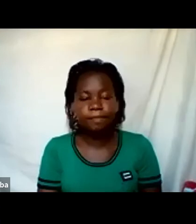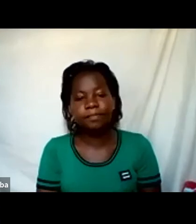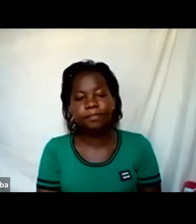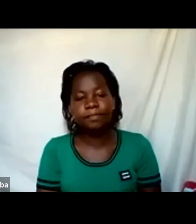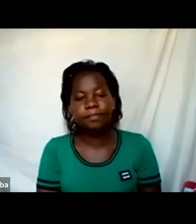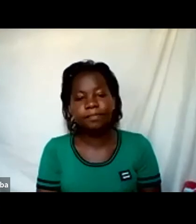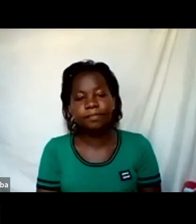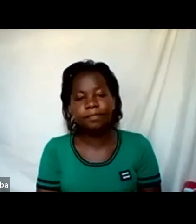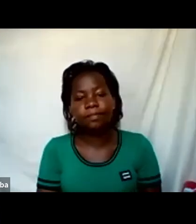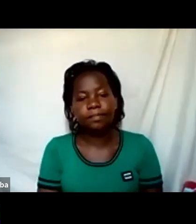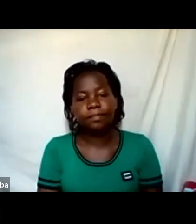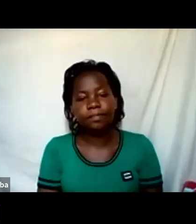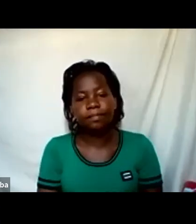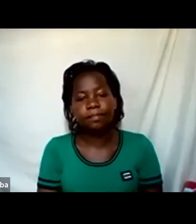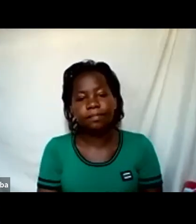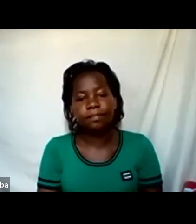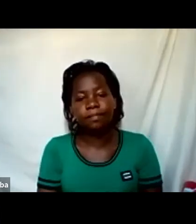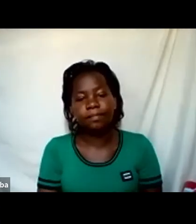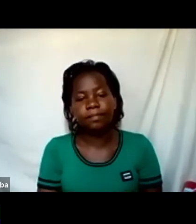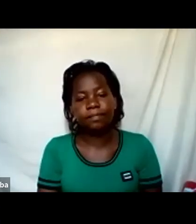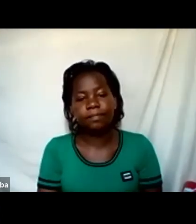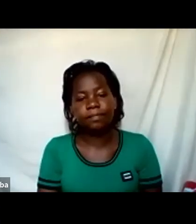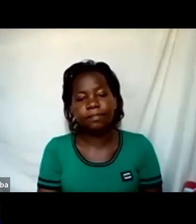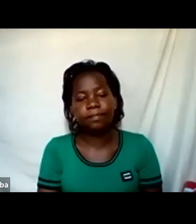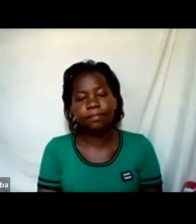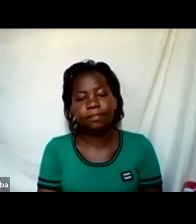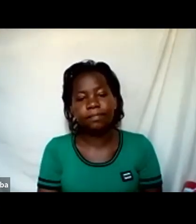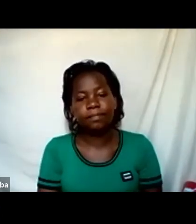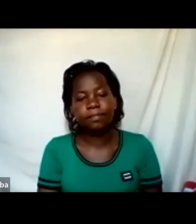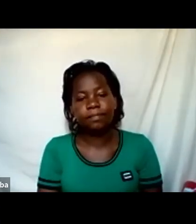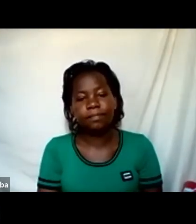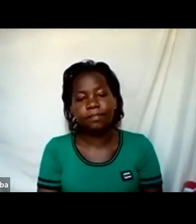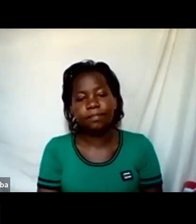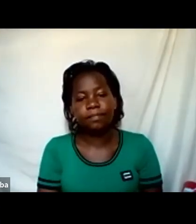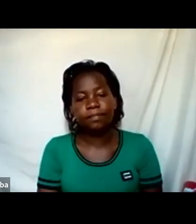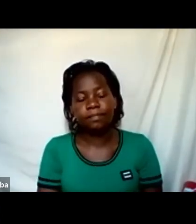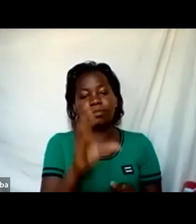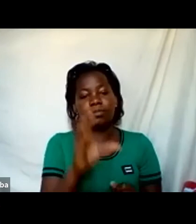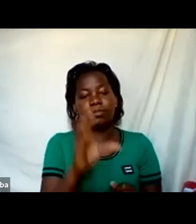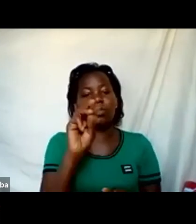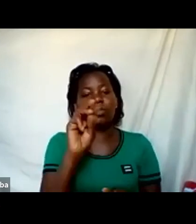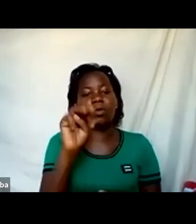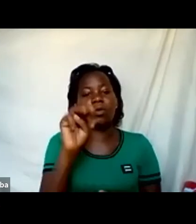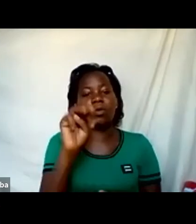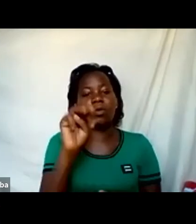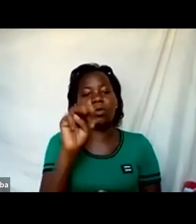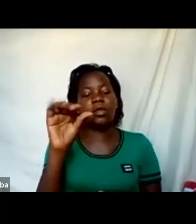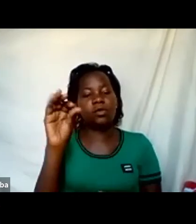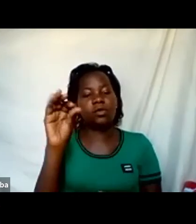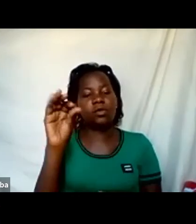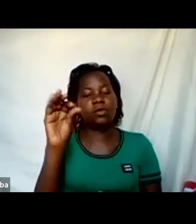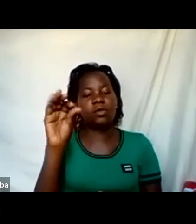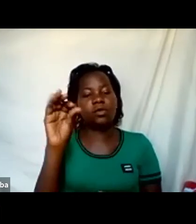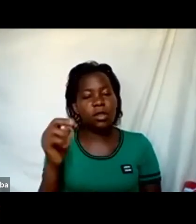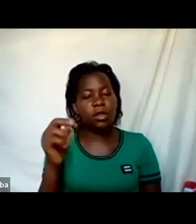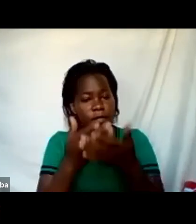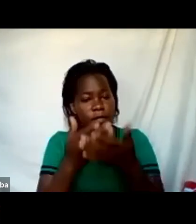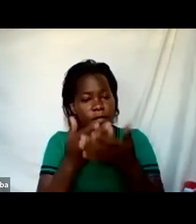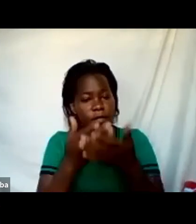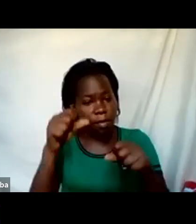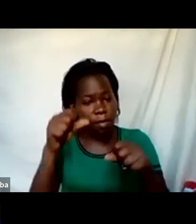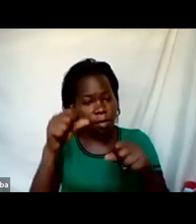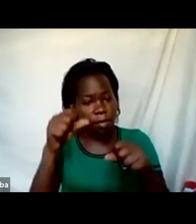Commercialization, again, it depends on what the product is. Again, if you guys have submitted your idea, you should get more support as we